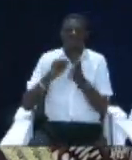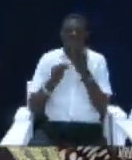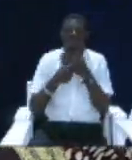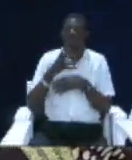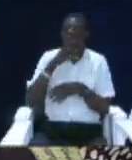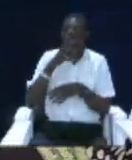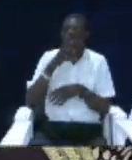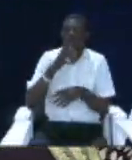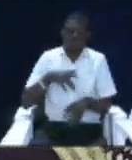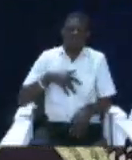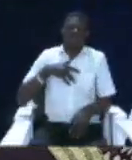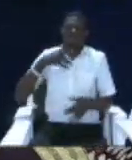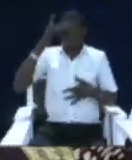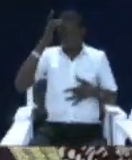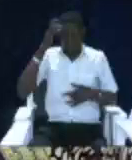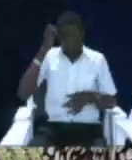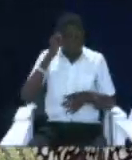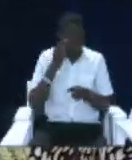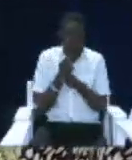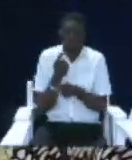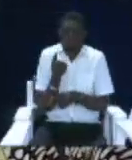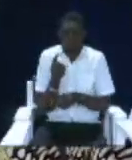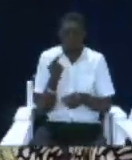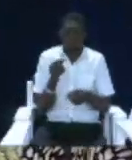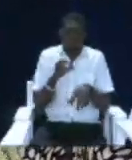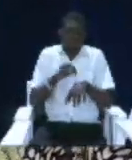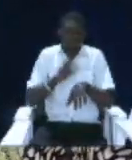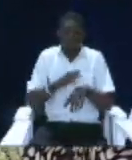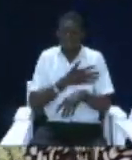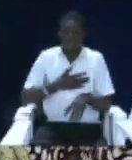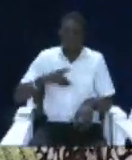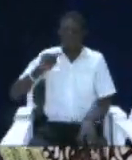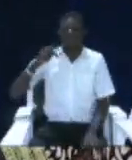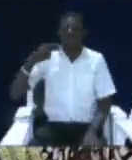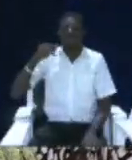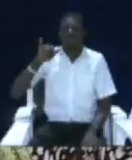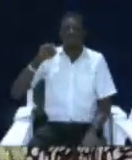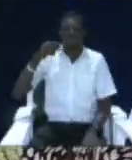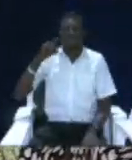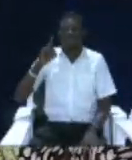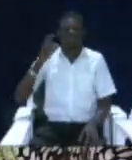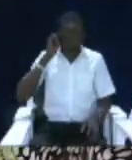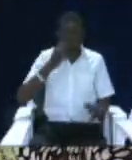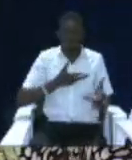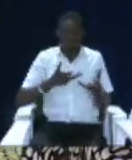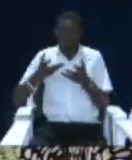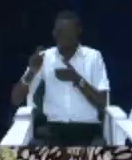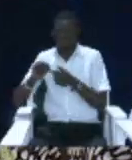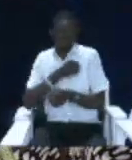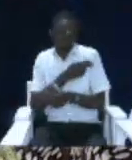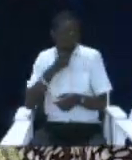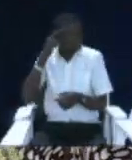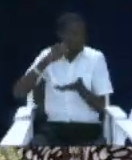Mama fell ill. She had just little malaria and typhoid, and she was rushed to the hospital for